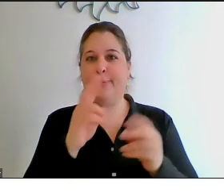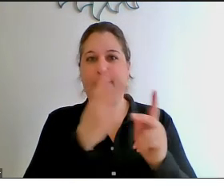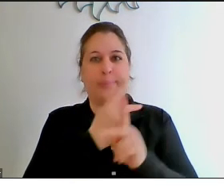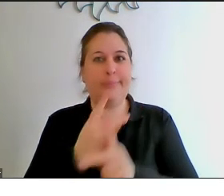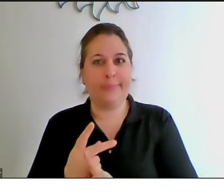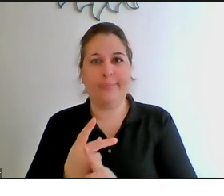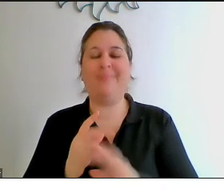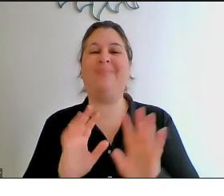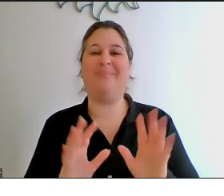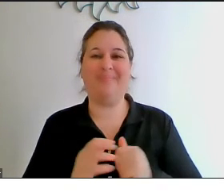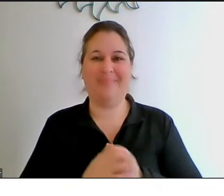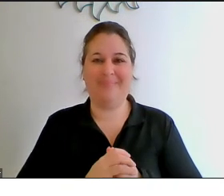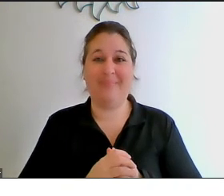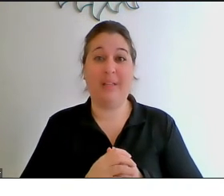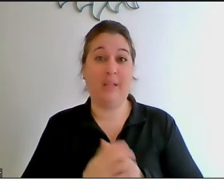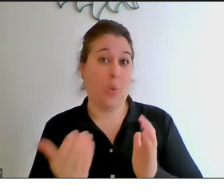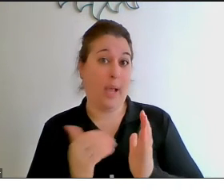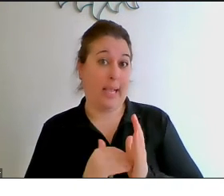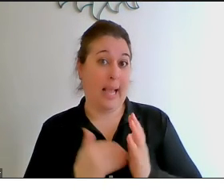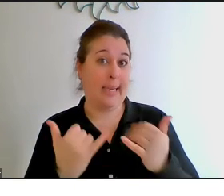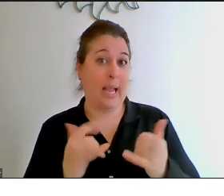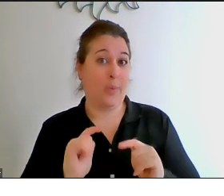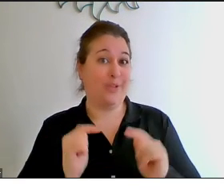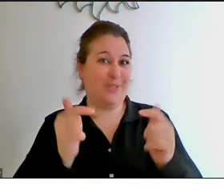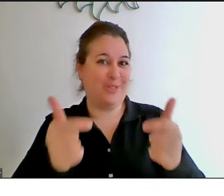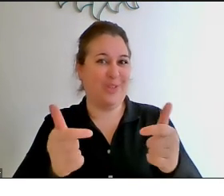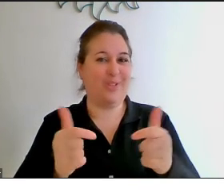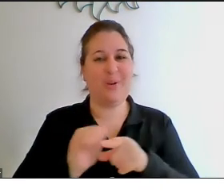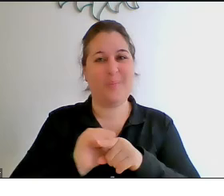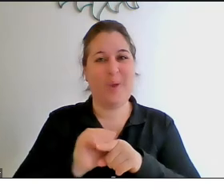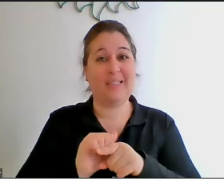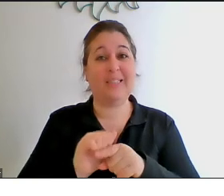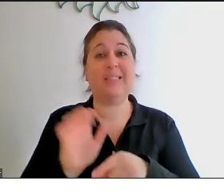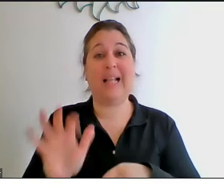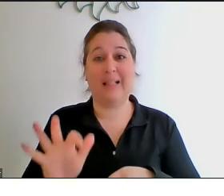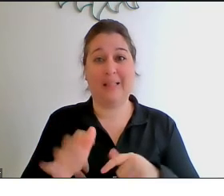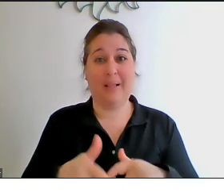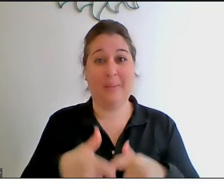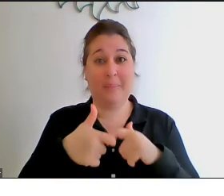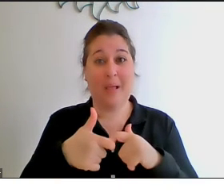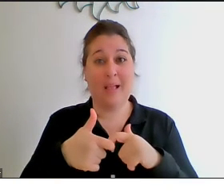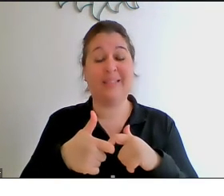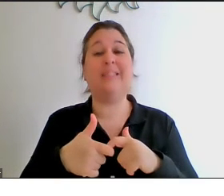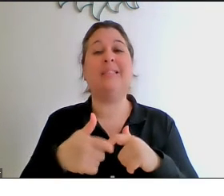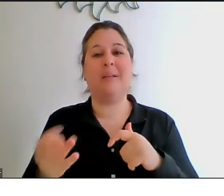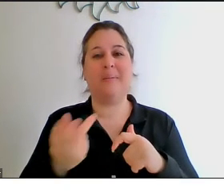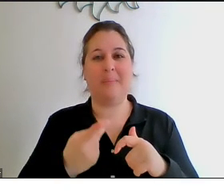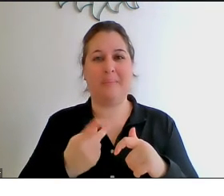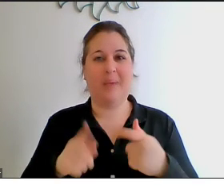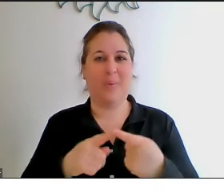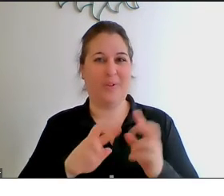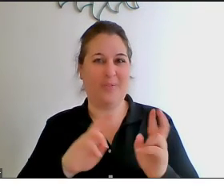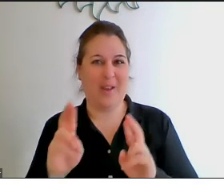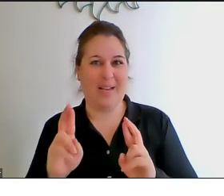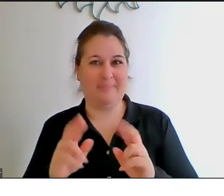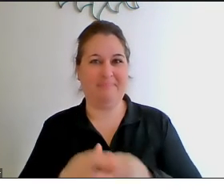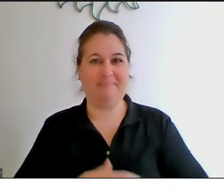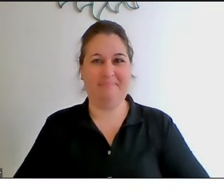this last one right here, I want you to go ahead and practice that on your own. Go ahead and press pause and then come back when you're done to check. Go ahead.